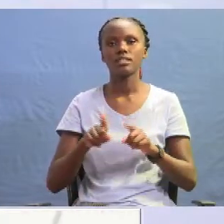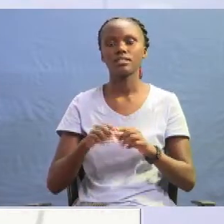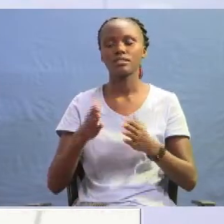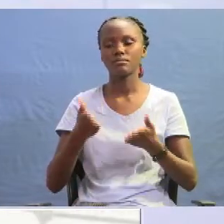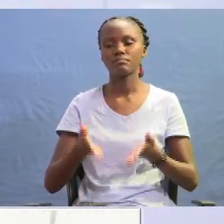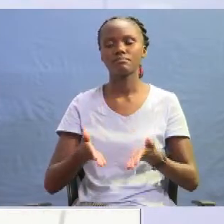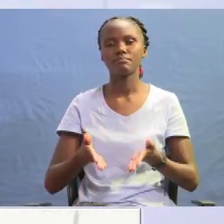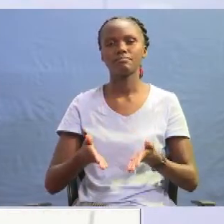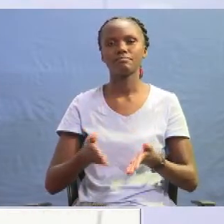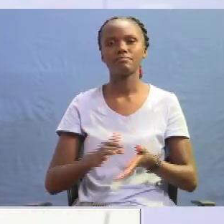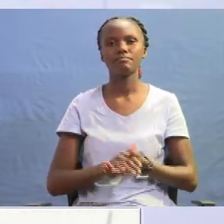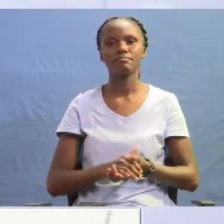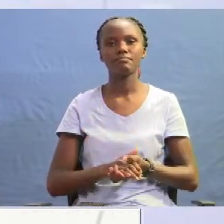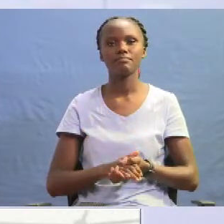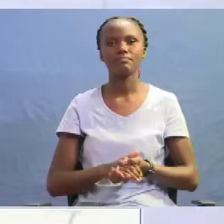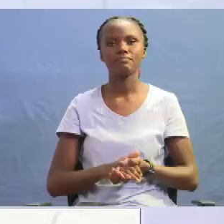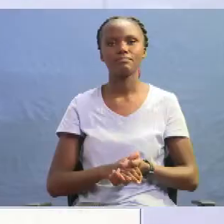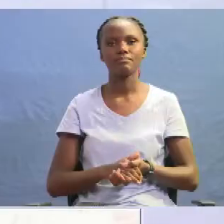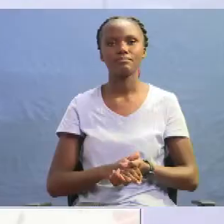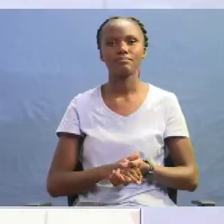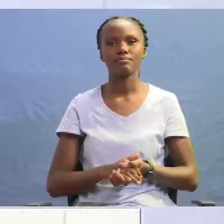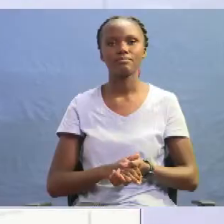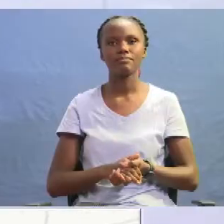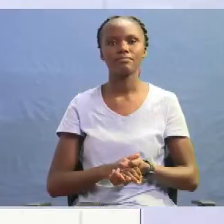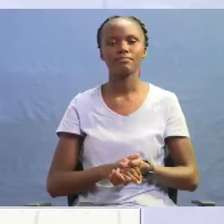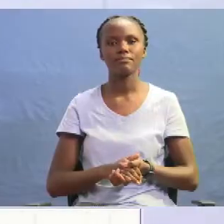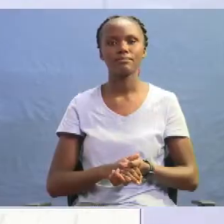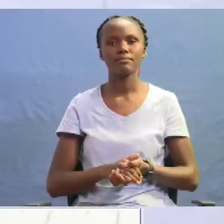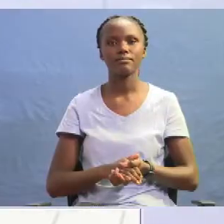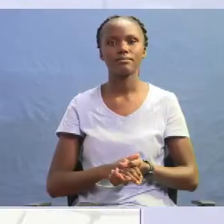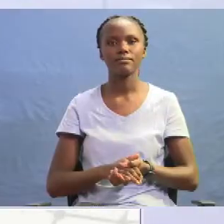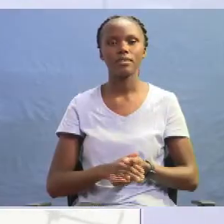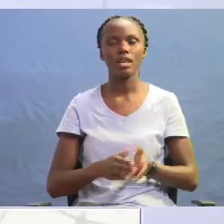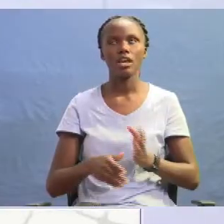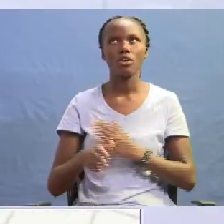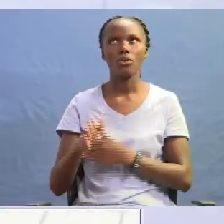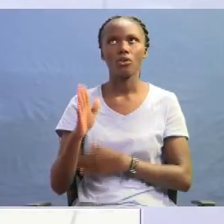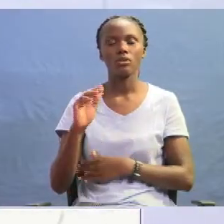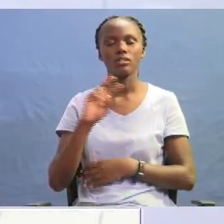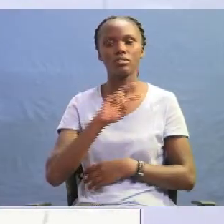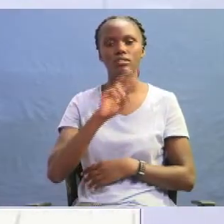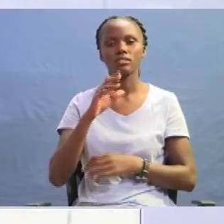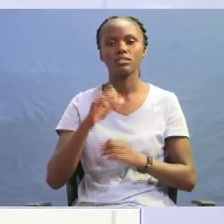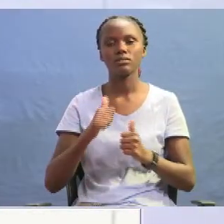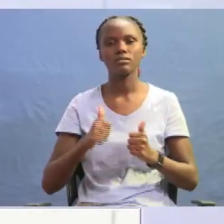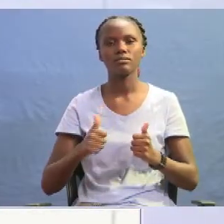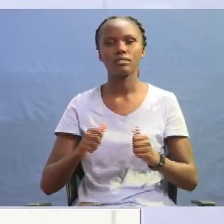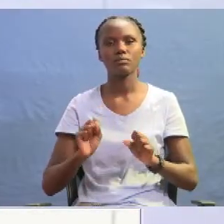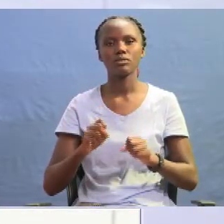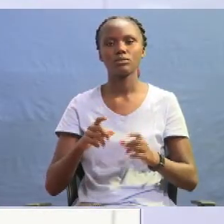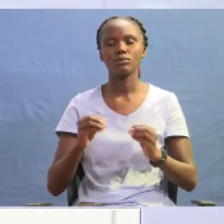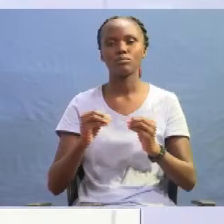place, same day. That is next week, if God sees fit,